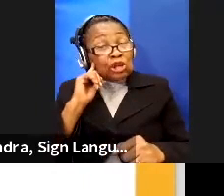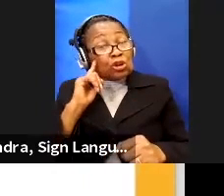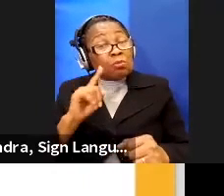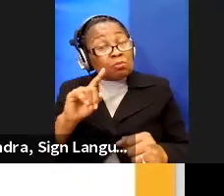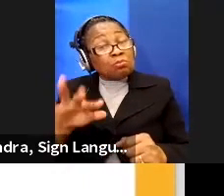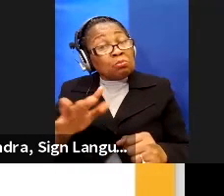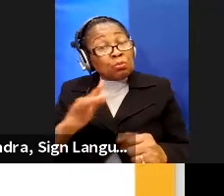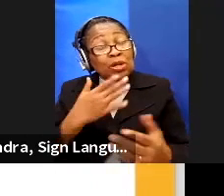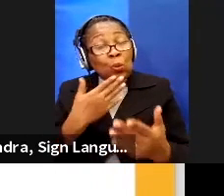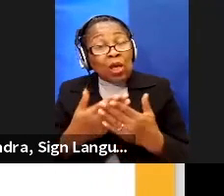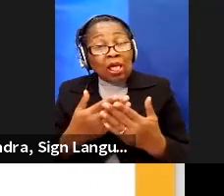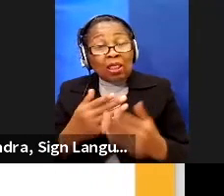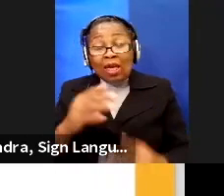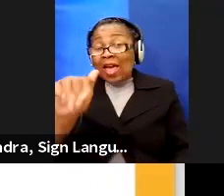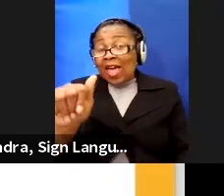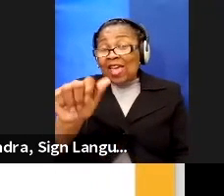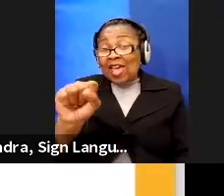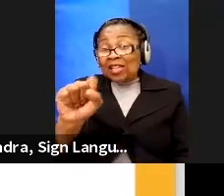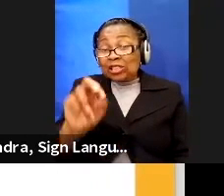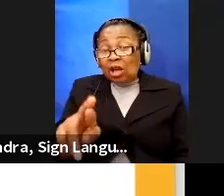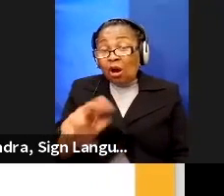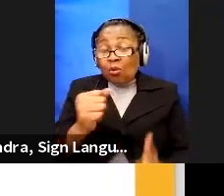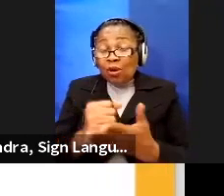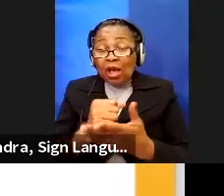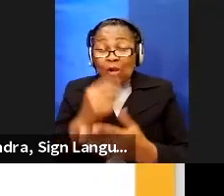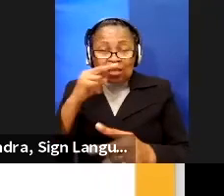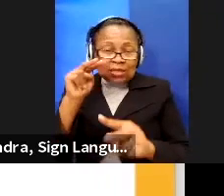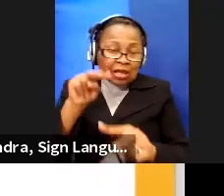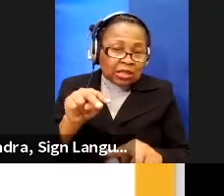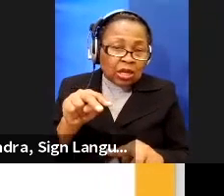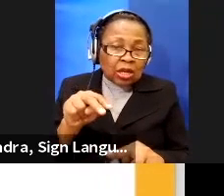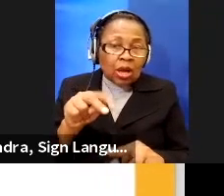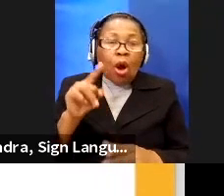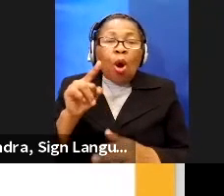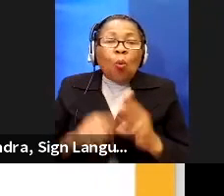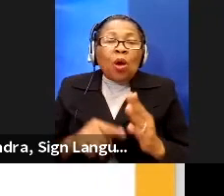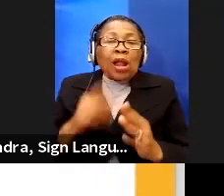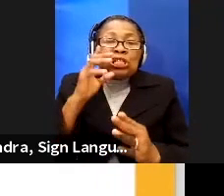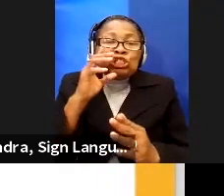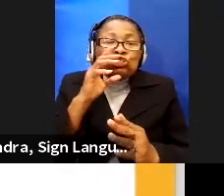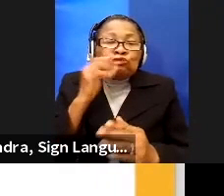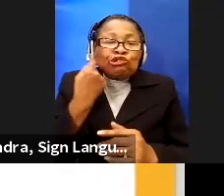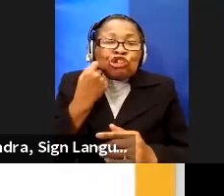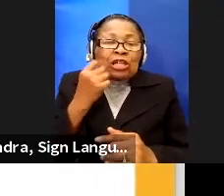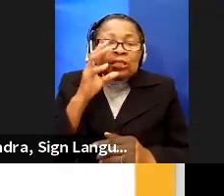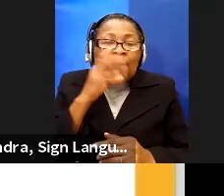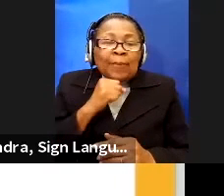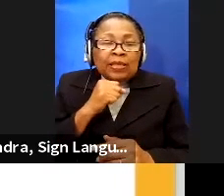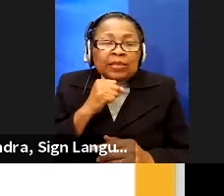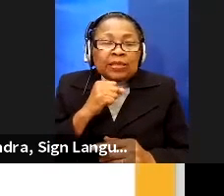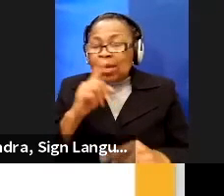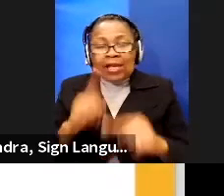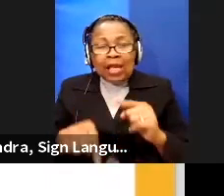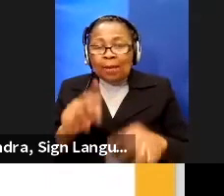something like ASR will help because I can just look down to see what I just missed. It cannot be used in Zoom